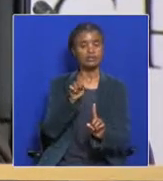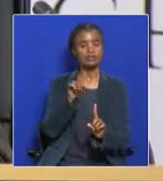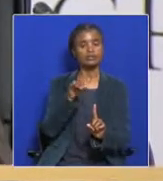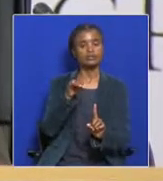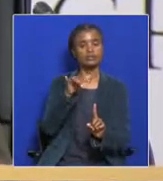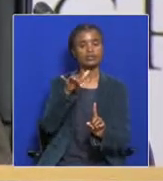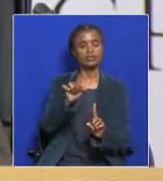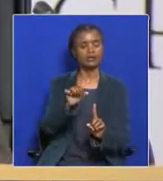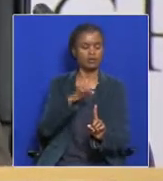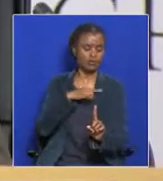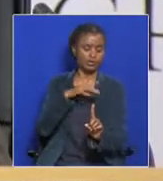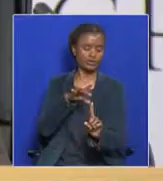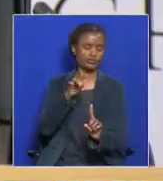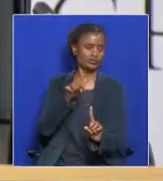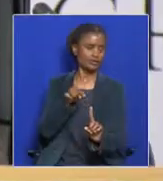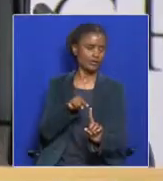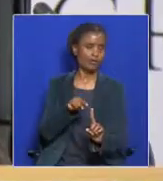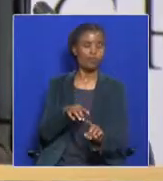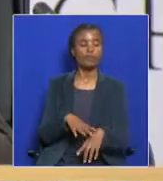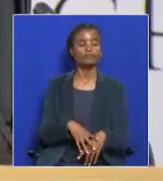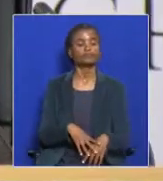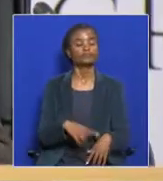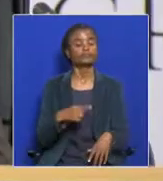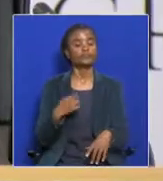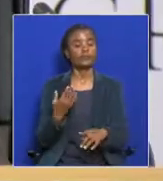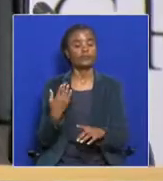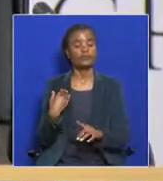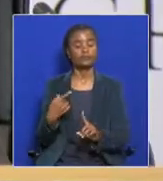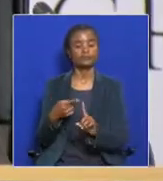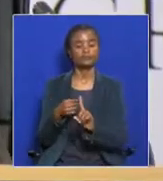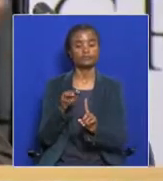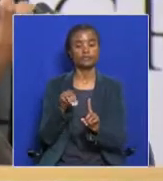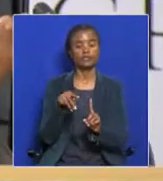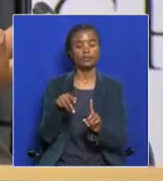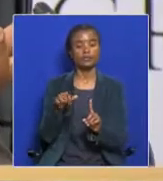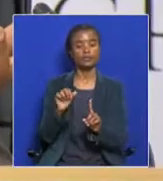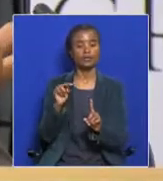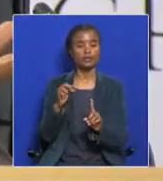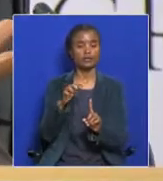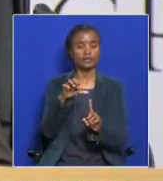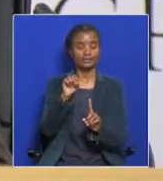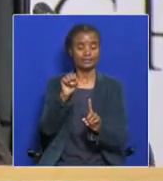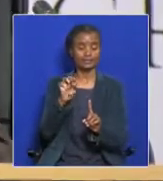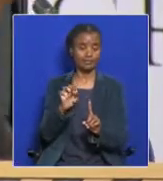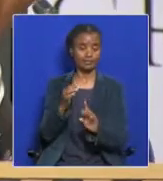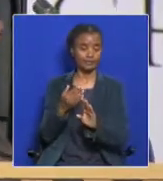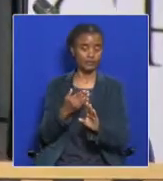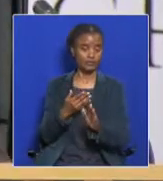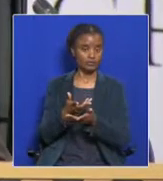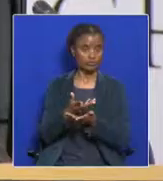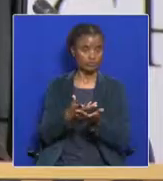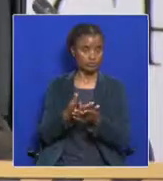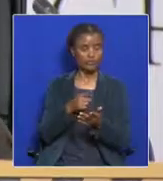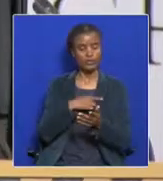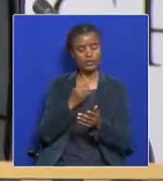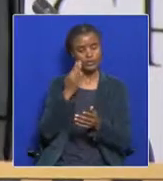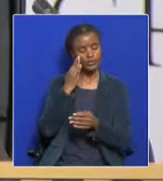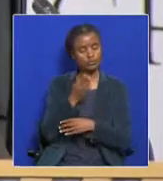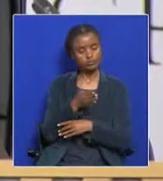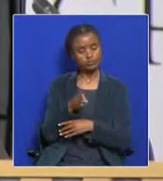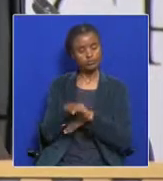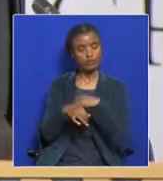Pangase and I spoke, and then I think he walked around the office, he knew who was around. Then I asked him, check for anybody else. He told